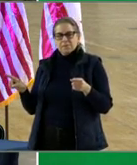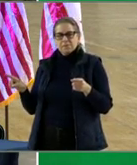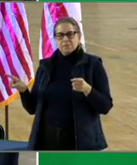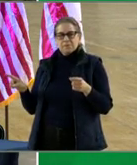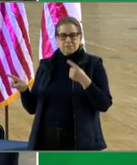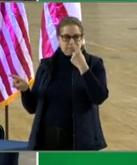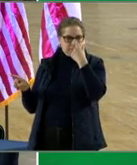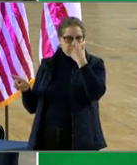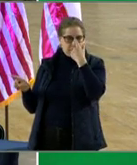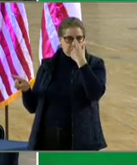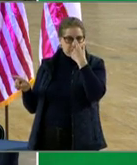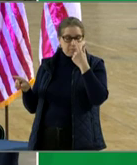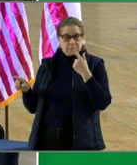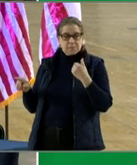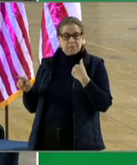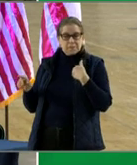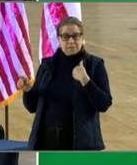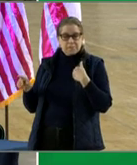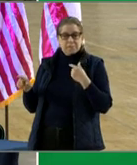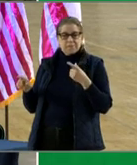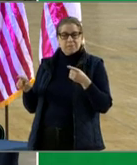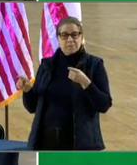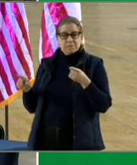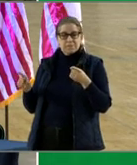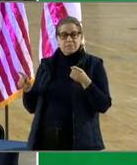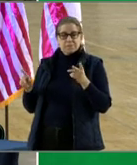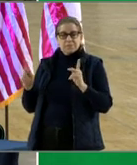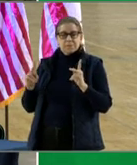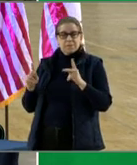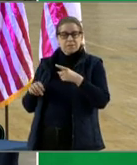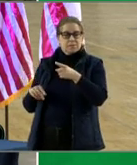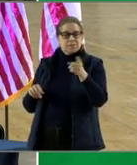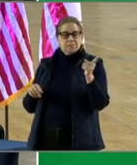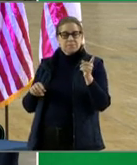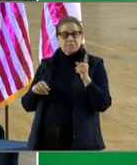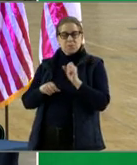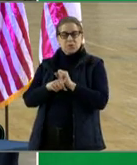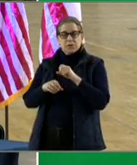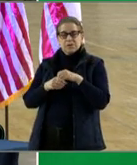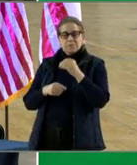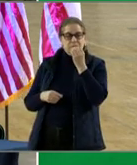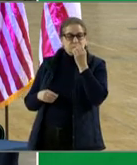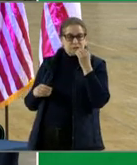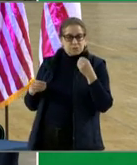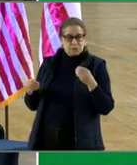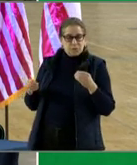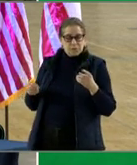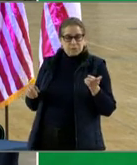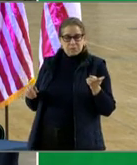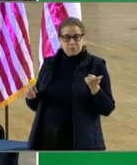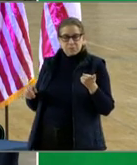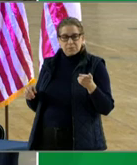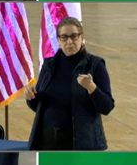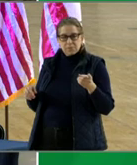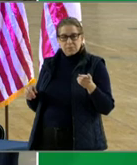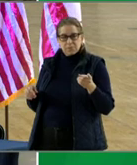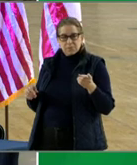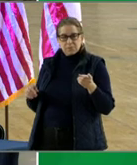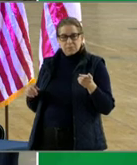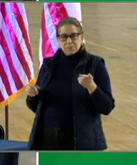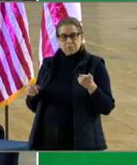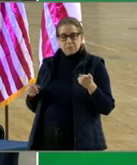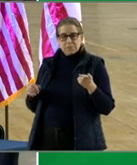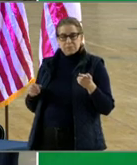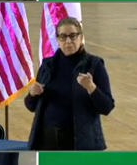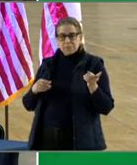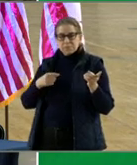representatives of folks who work in our grocery stores, for example, given the fact that they encounter lots of people